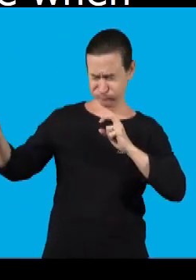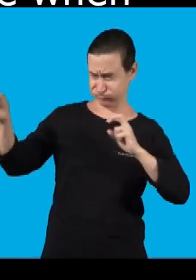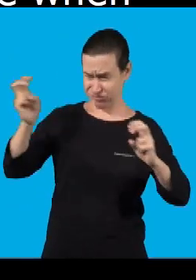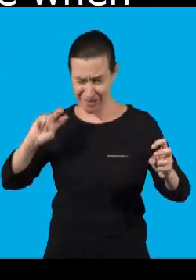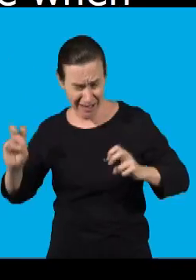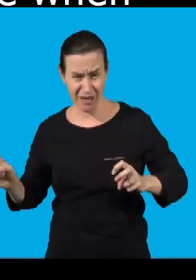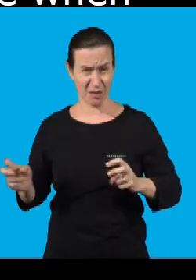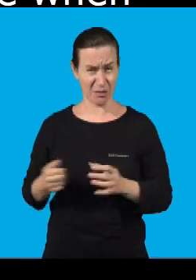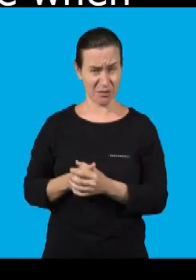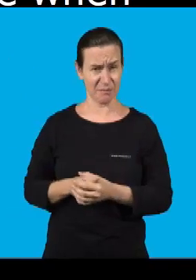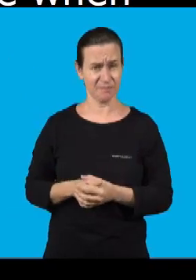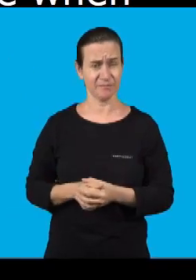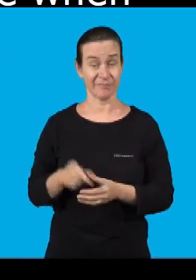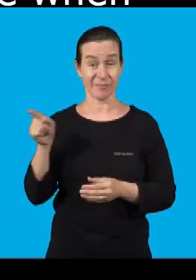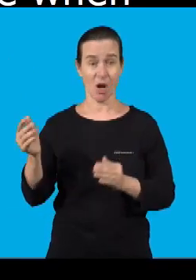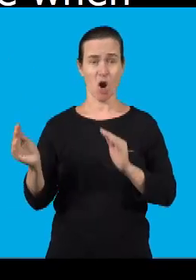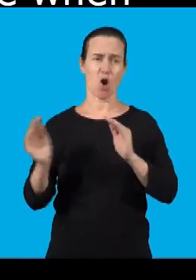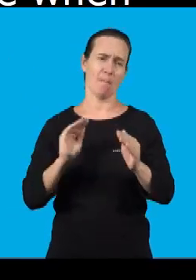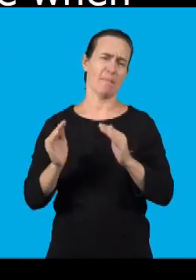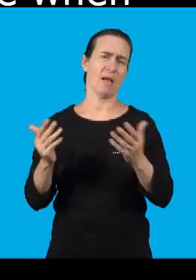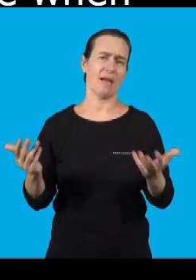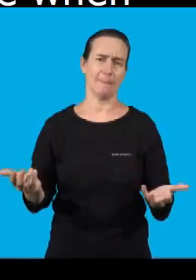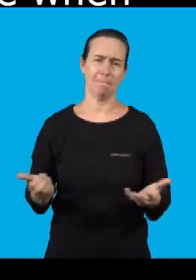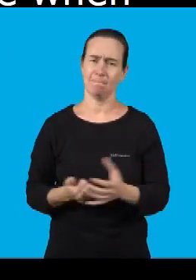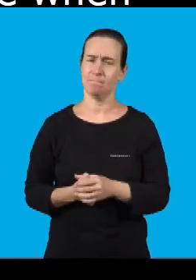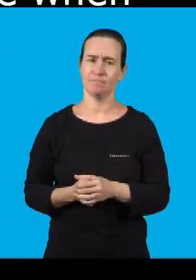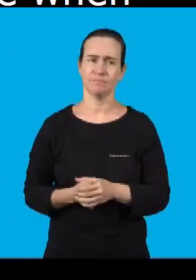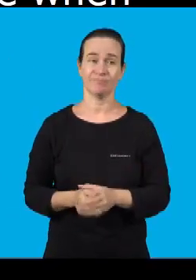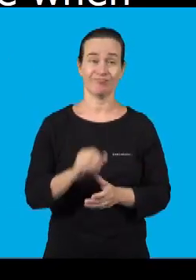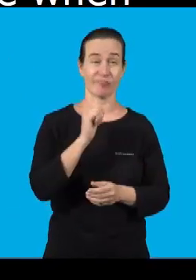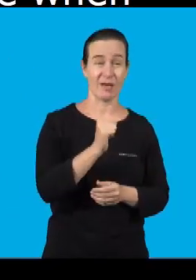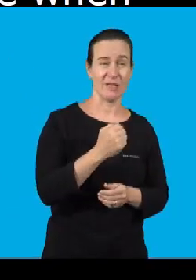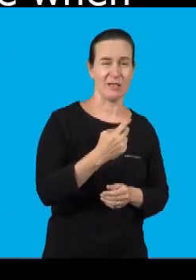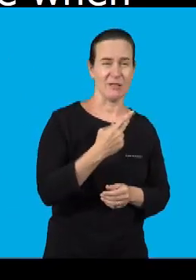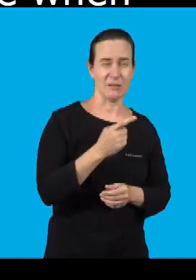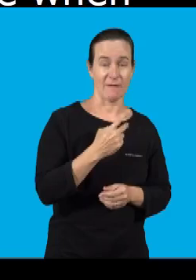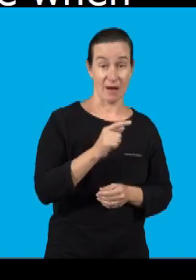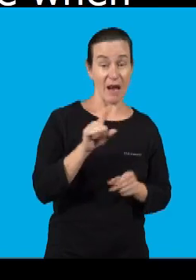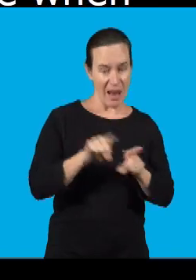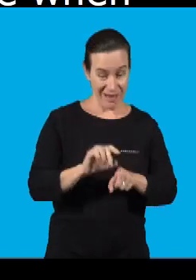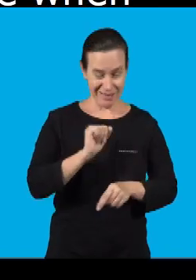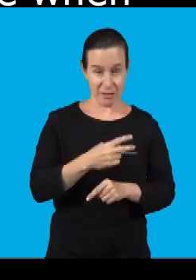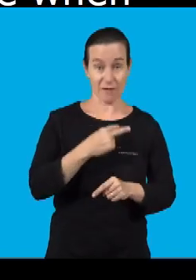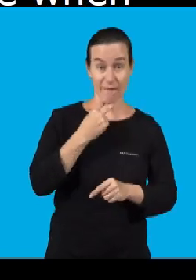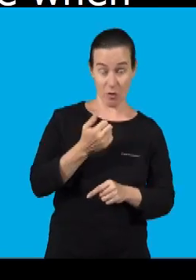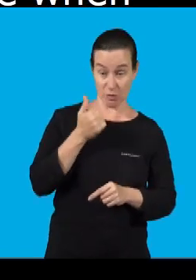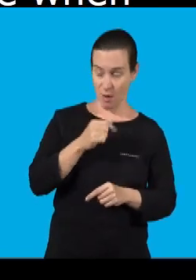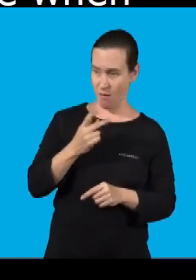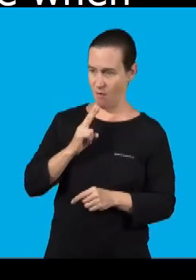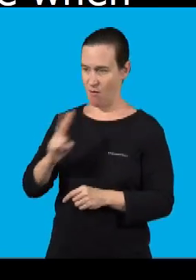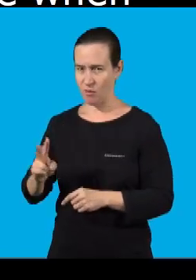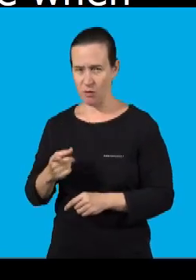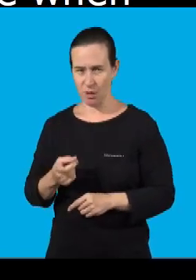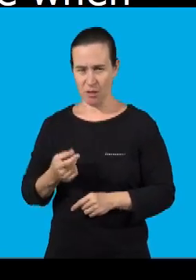intense, which is compared to his voice when he's answering his brother. So let's see, he